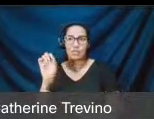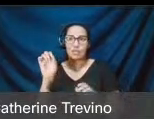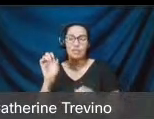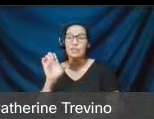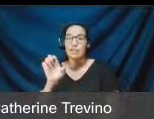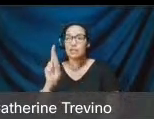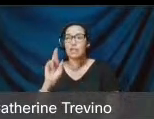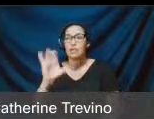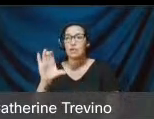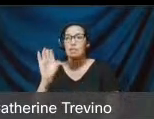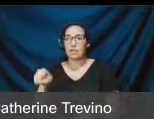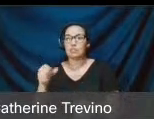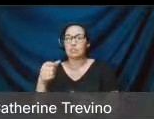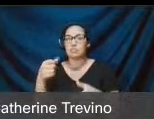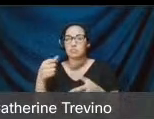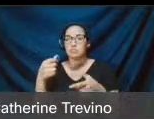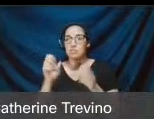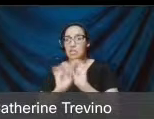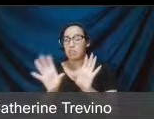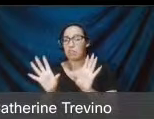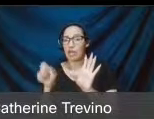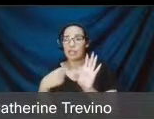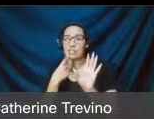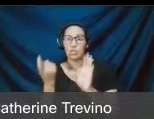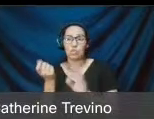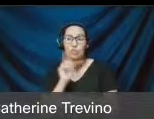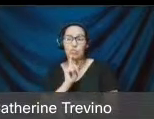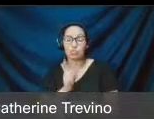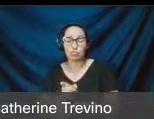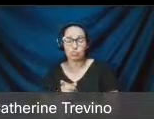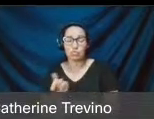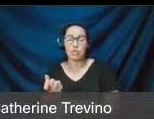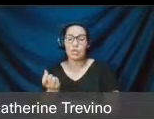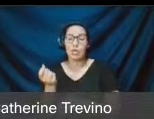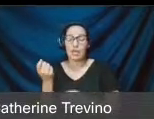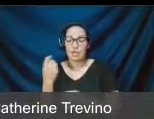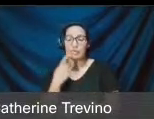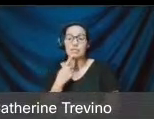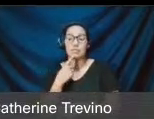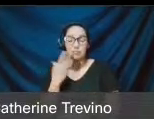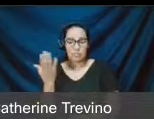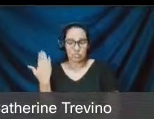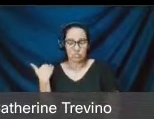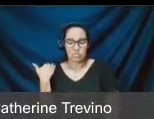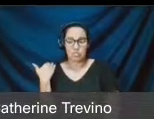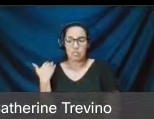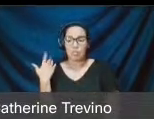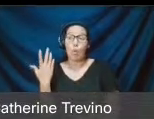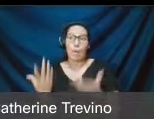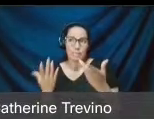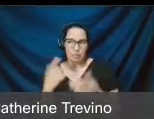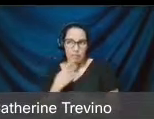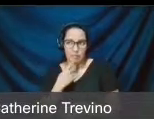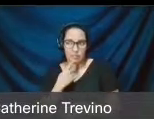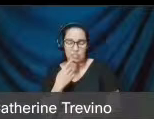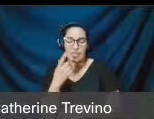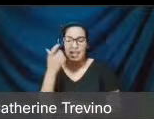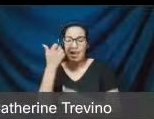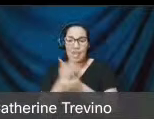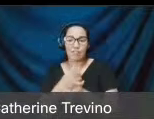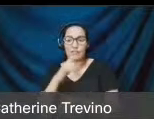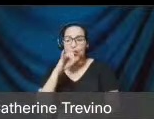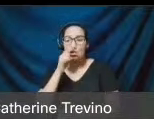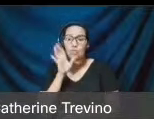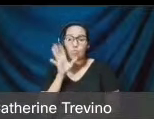can tell you for sure. So, and as I mentioned, I may have mentioned, every child will receive